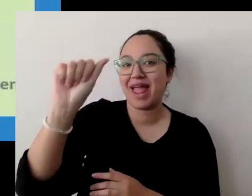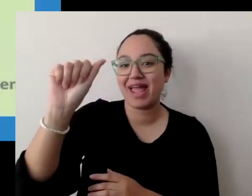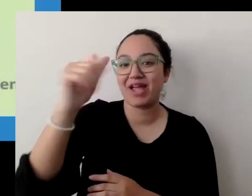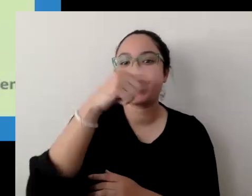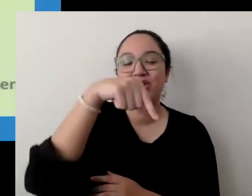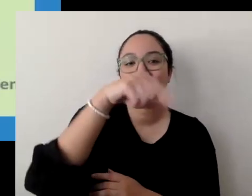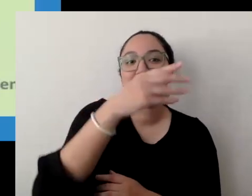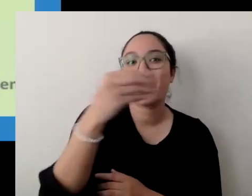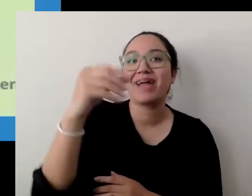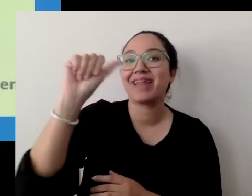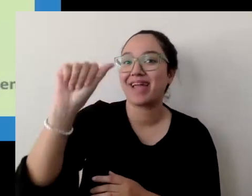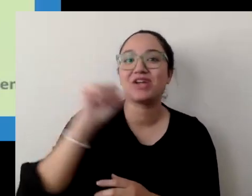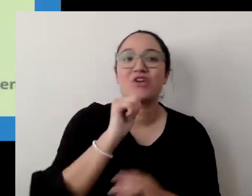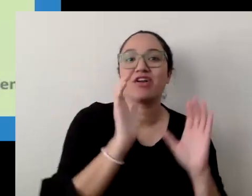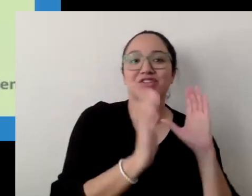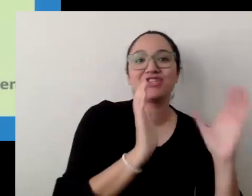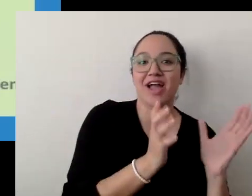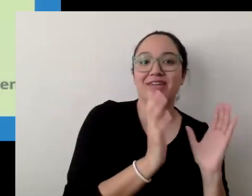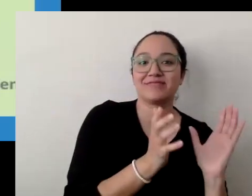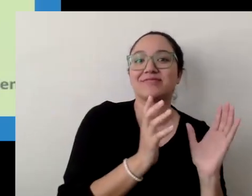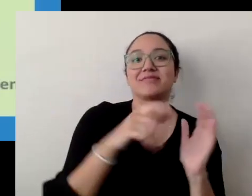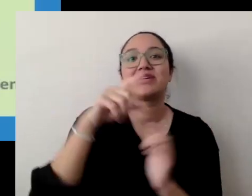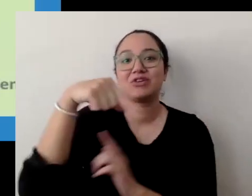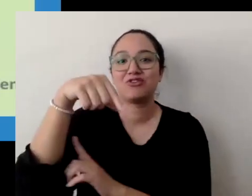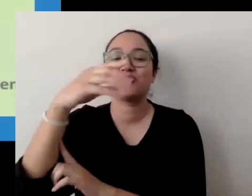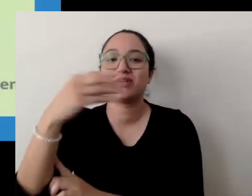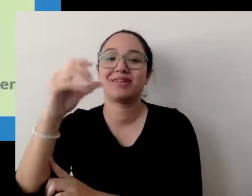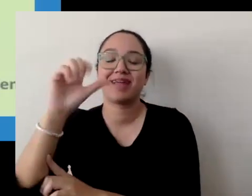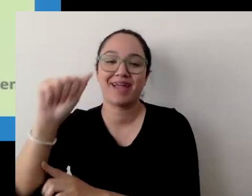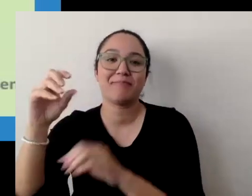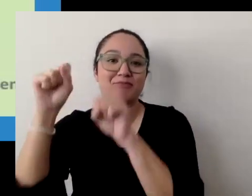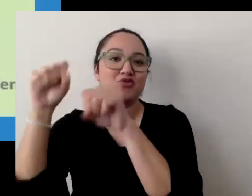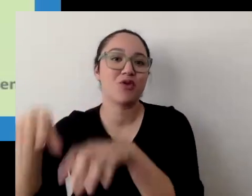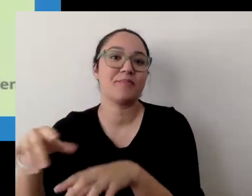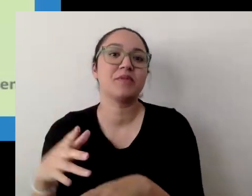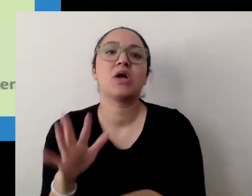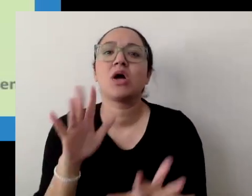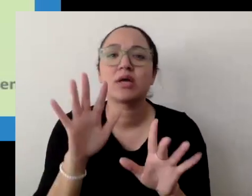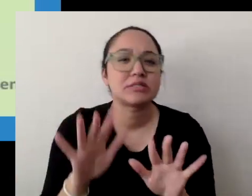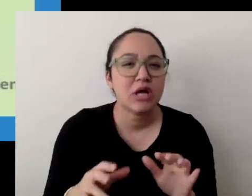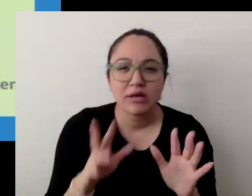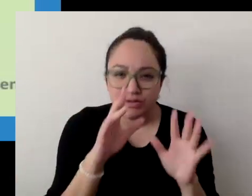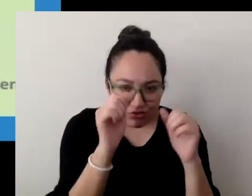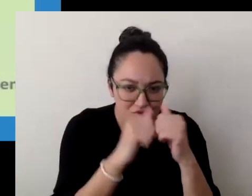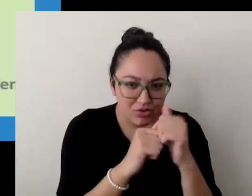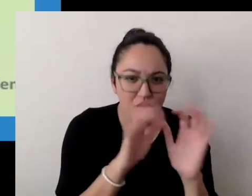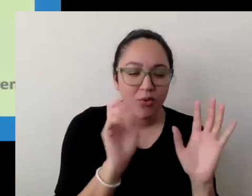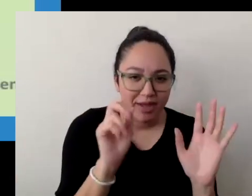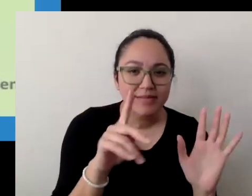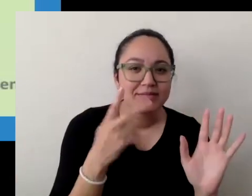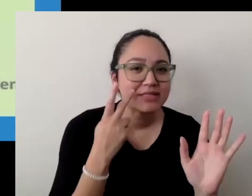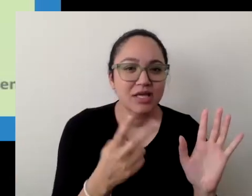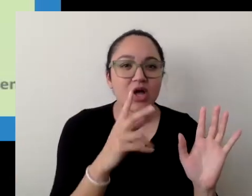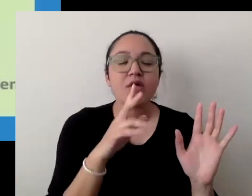Oh, question. sorry, in the Q&A. Yes, Clarify is it in there the a Q&A. structure? Okay, so let's see. Okay, so the